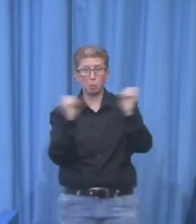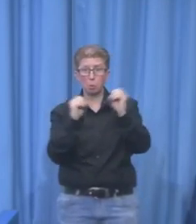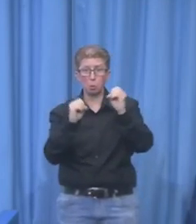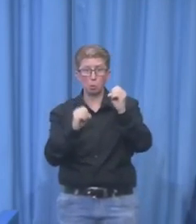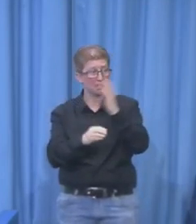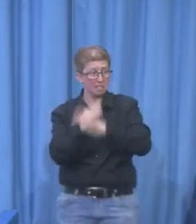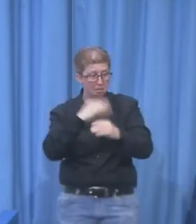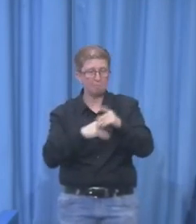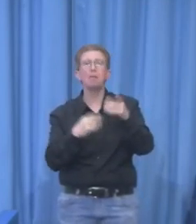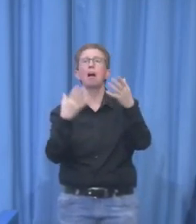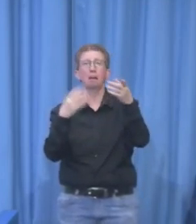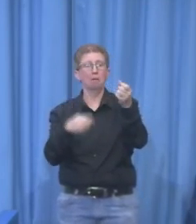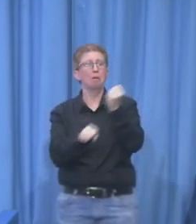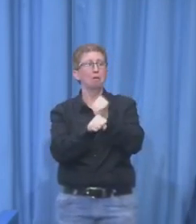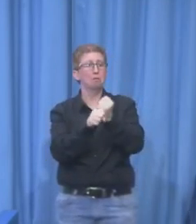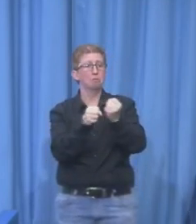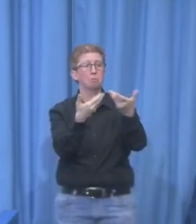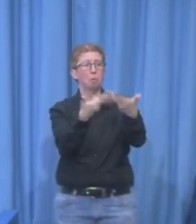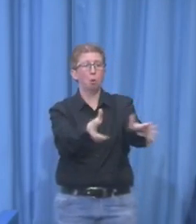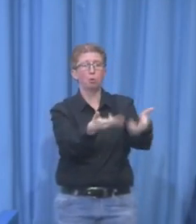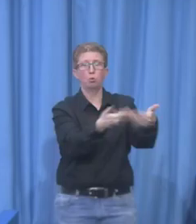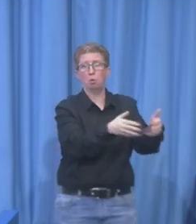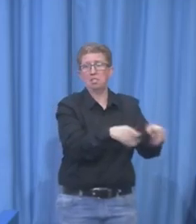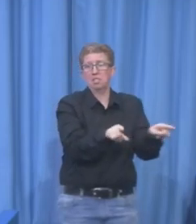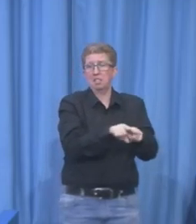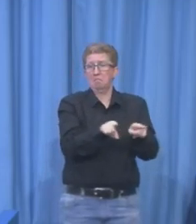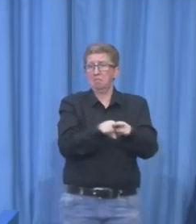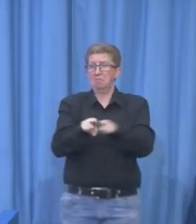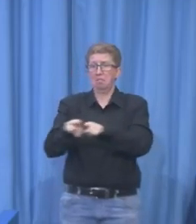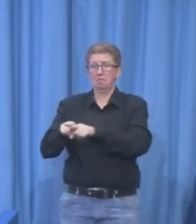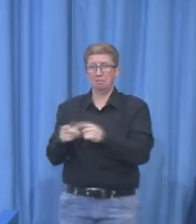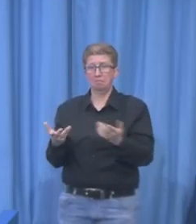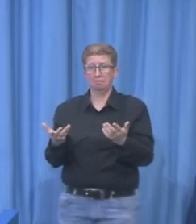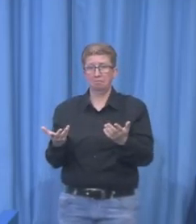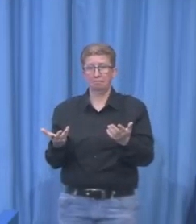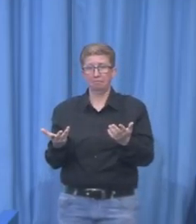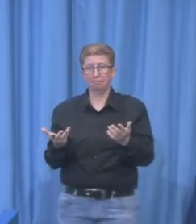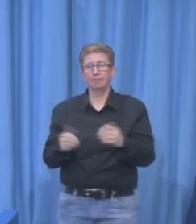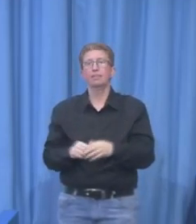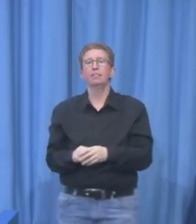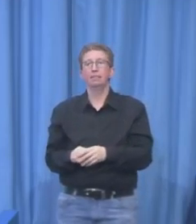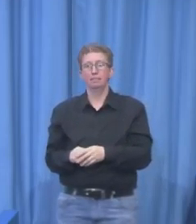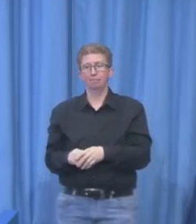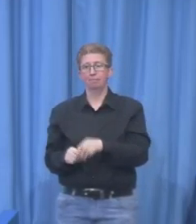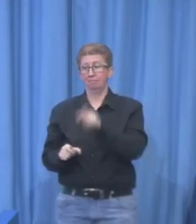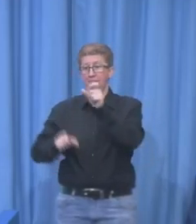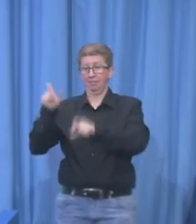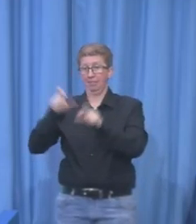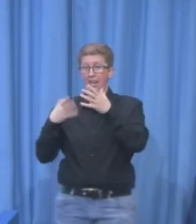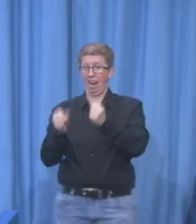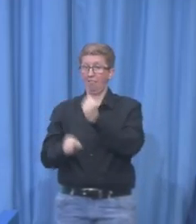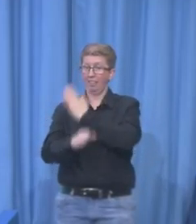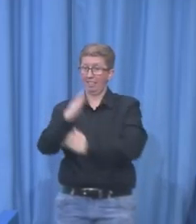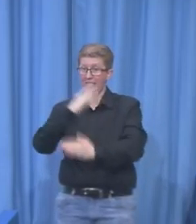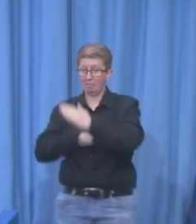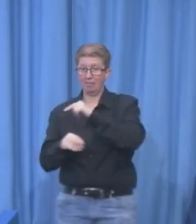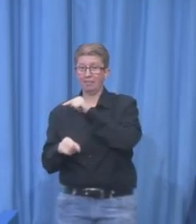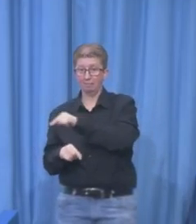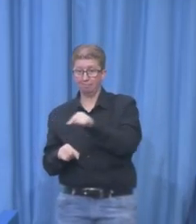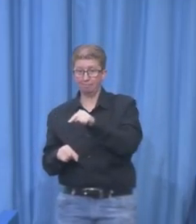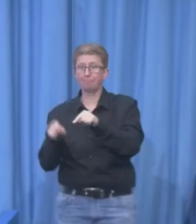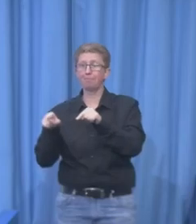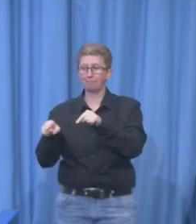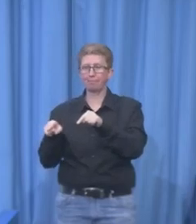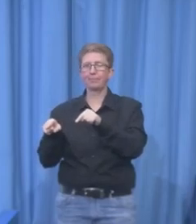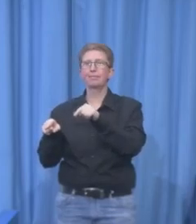education. All the young people were pushed into education when there was no jobs. Now they can't afford to run the education system, so they're trying to get people back out to